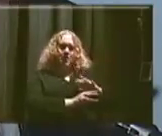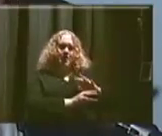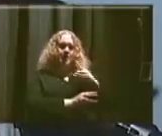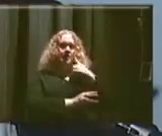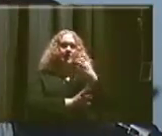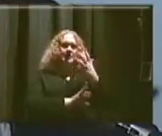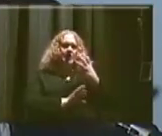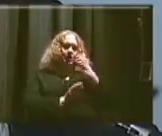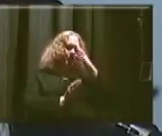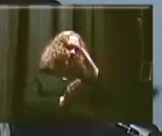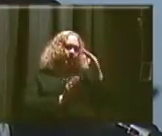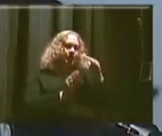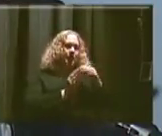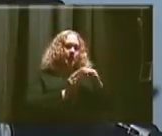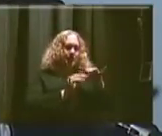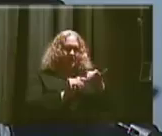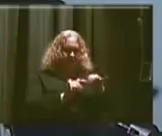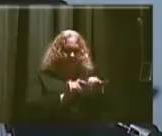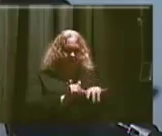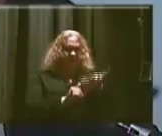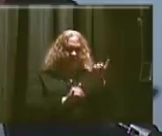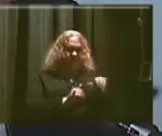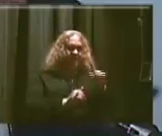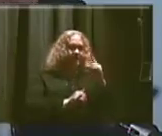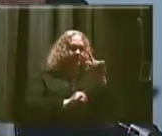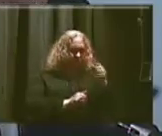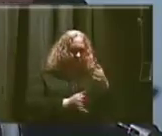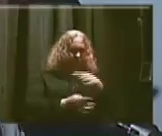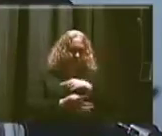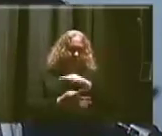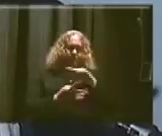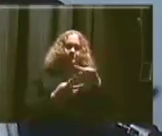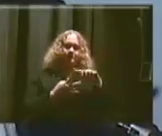engineering. So that's the first waiver that we're asking for.